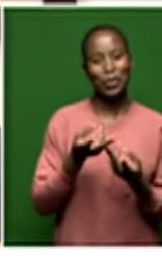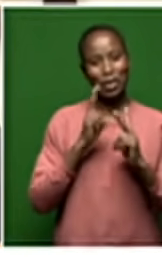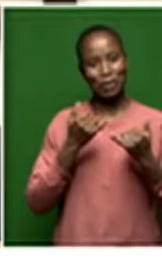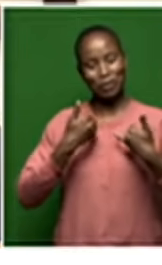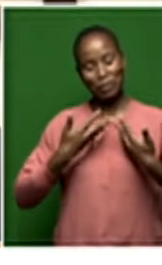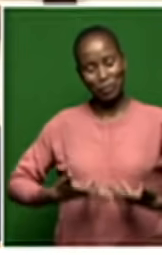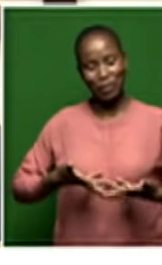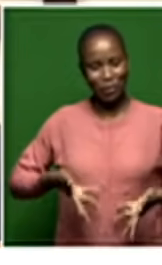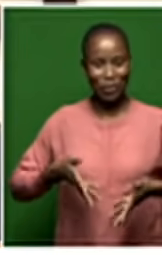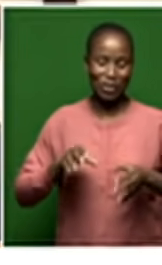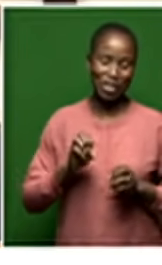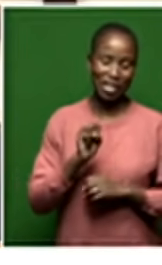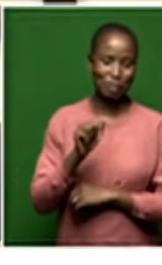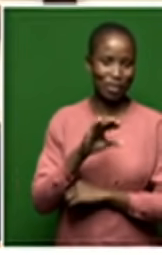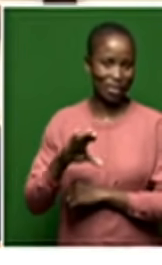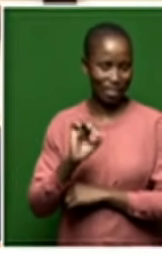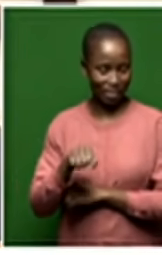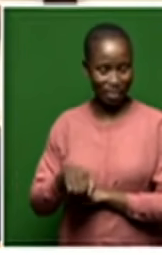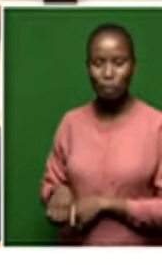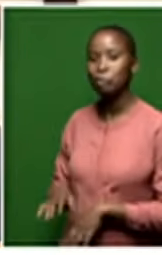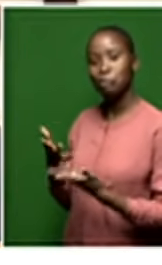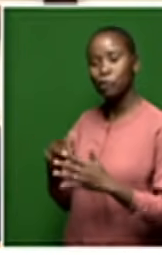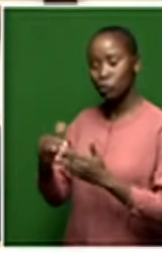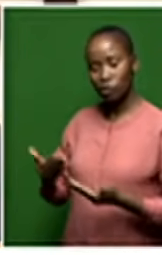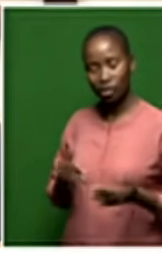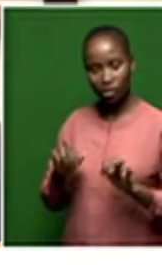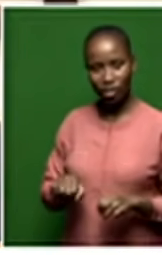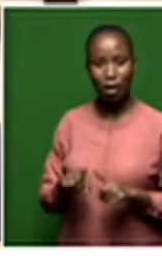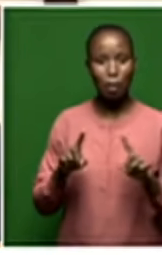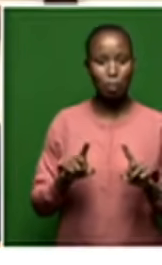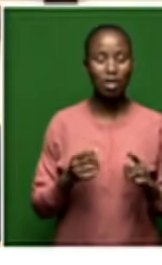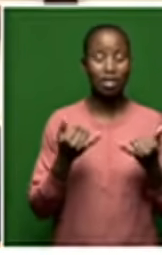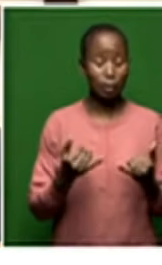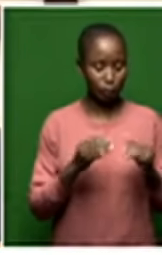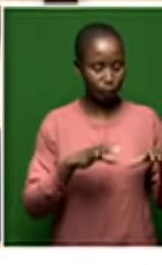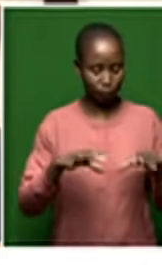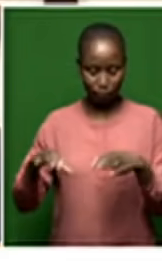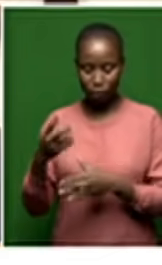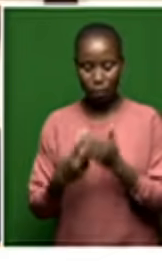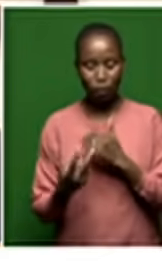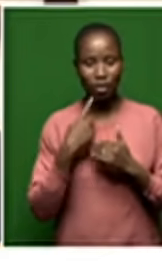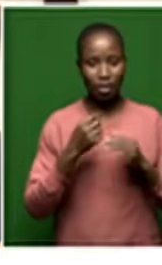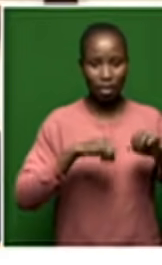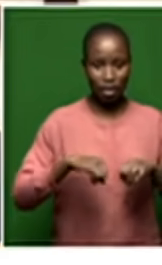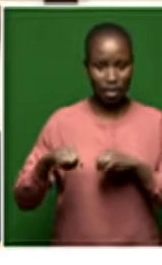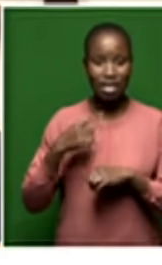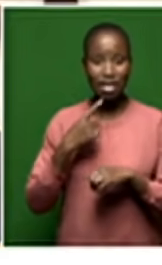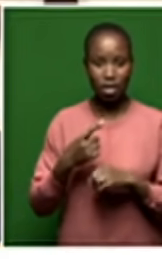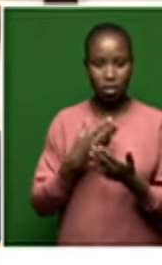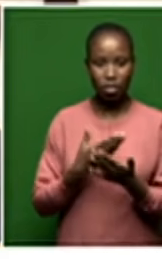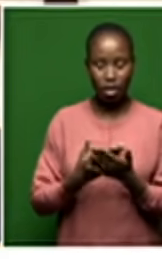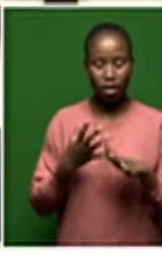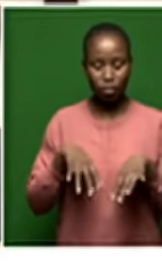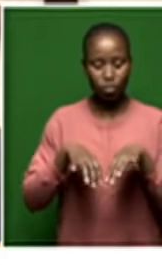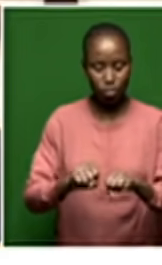your platform. Absolute pleasure. So both parties agree that the state has to appropriate without compensation,